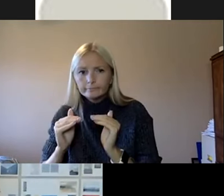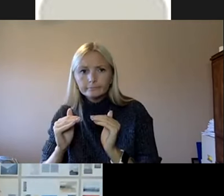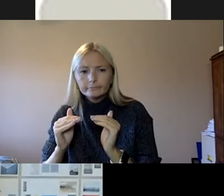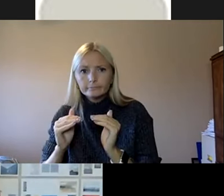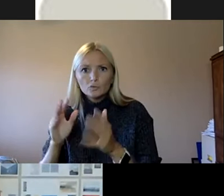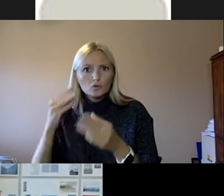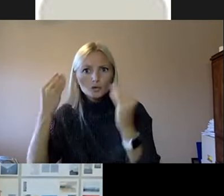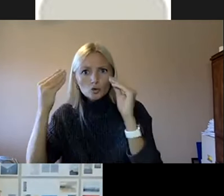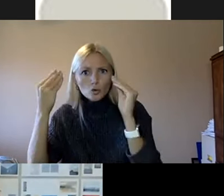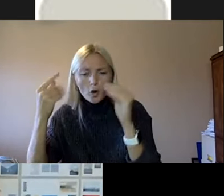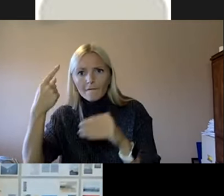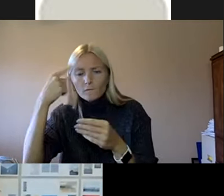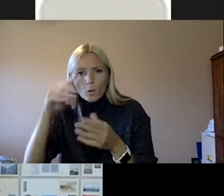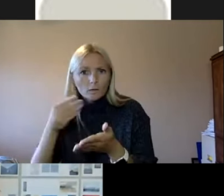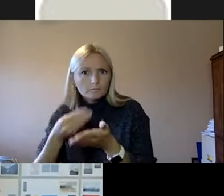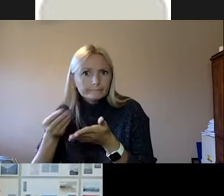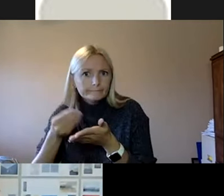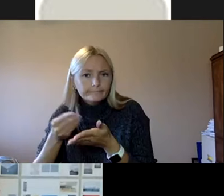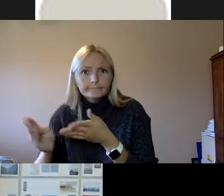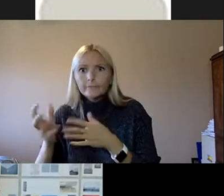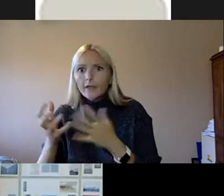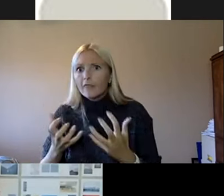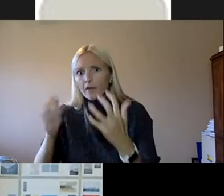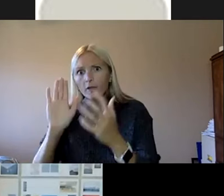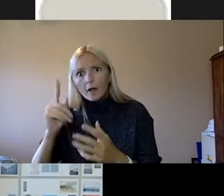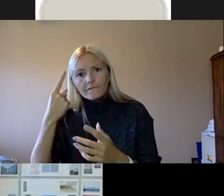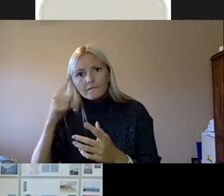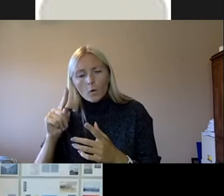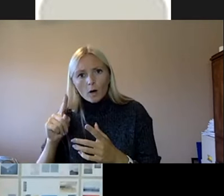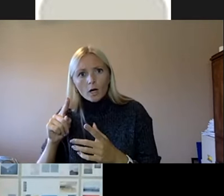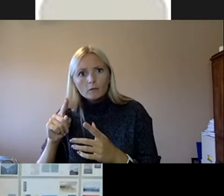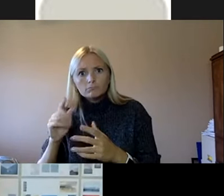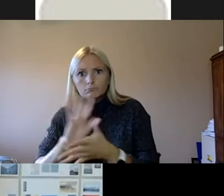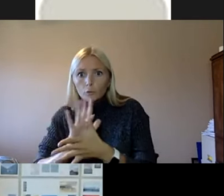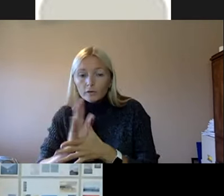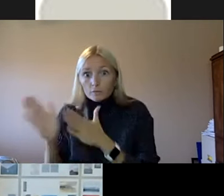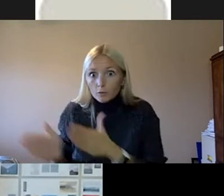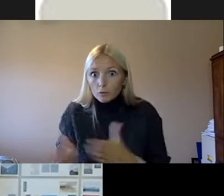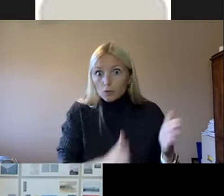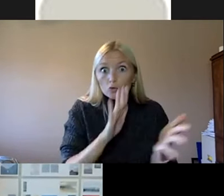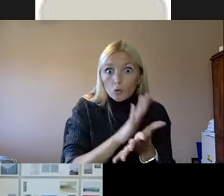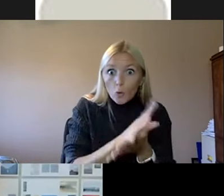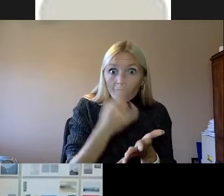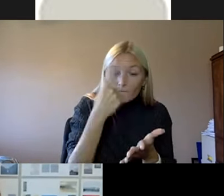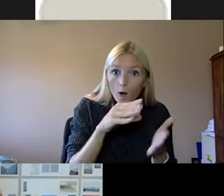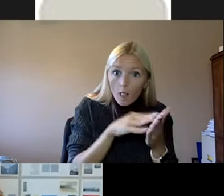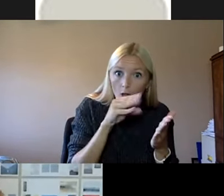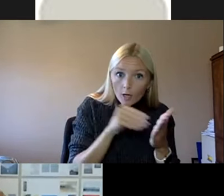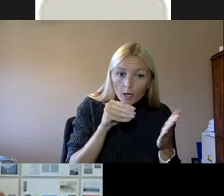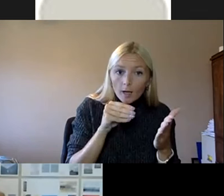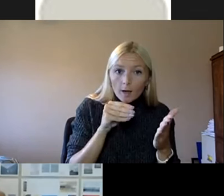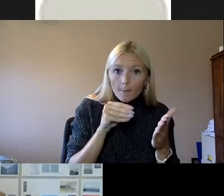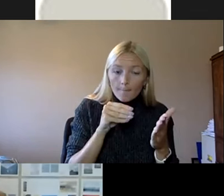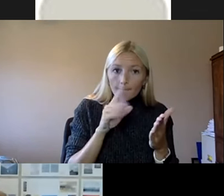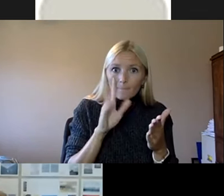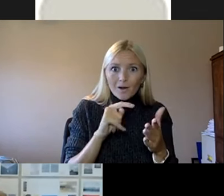to talk, and theaters are there to watch movies, and airports are there for planes. But school is there for learning. But learning isn't something that you can